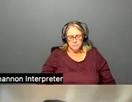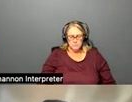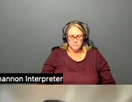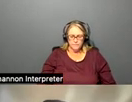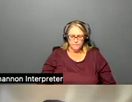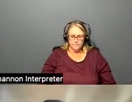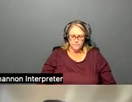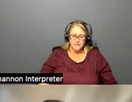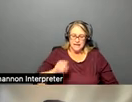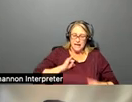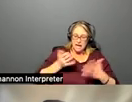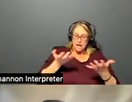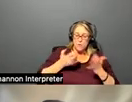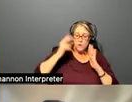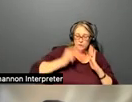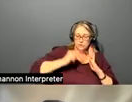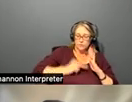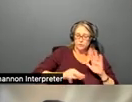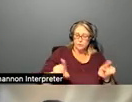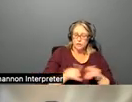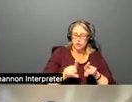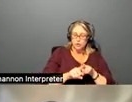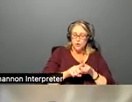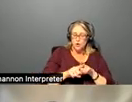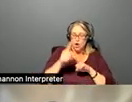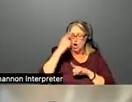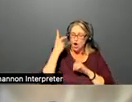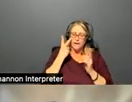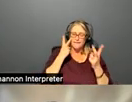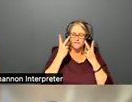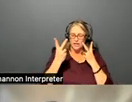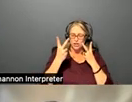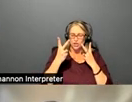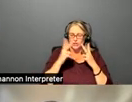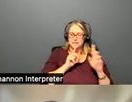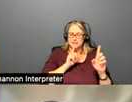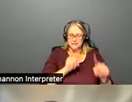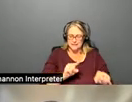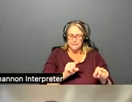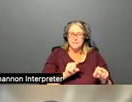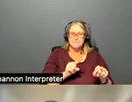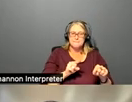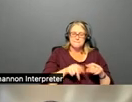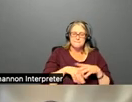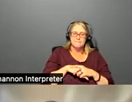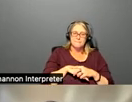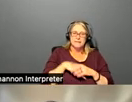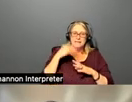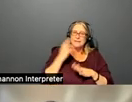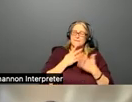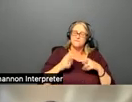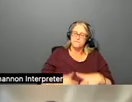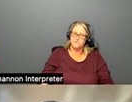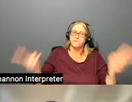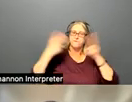I want to read here as well our vision statement, because I really think it captures so much of the importance of what we're talking about